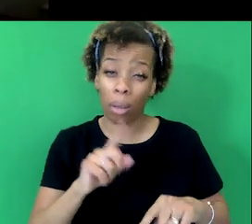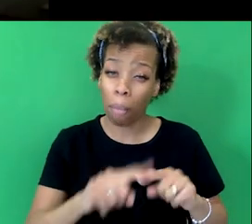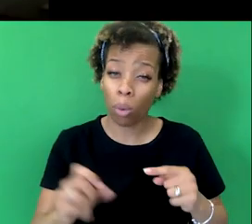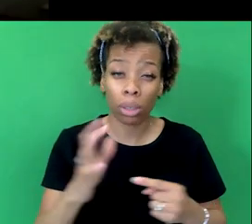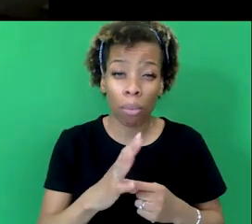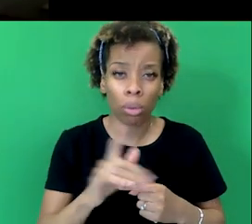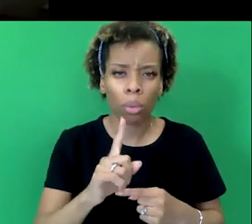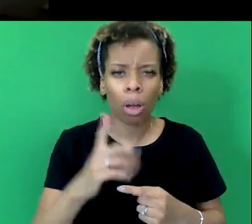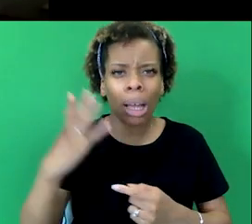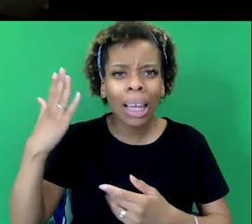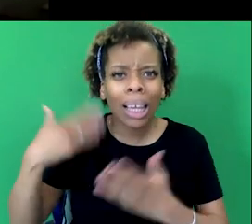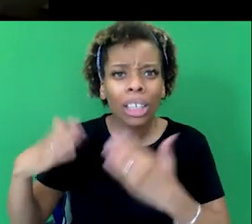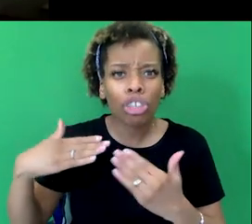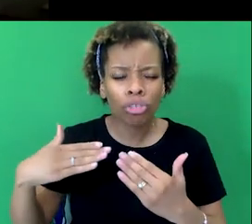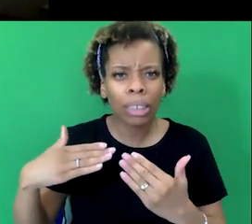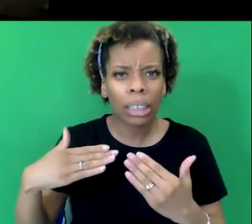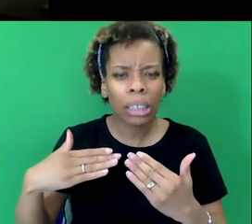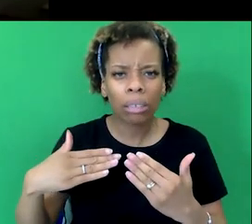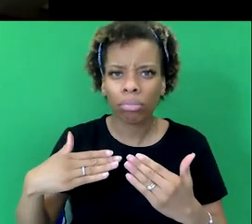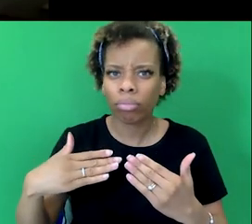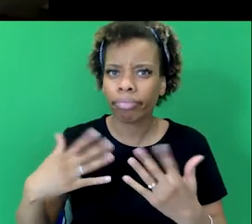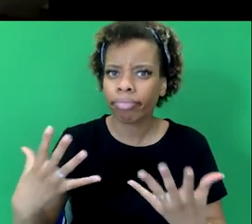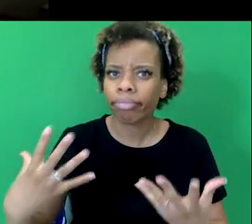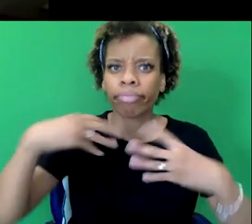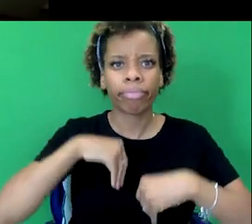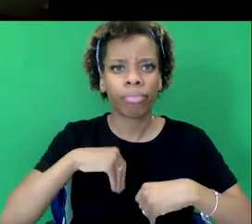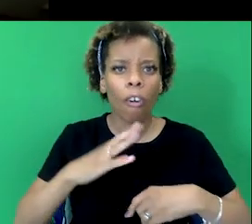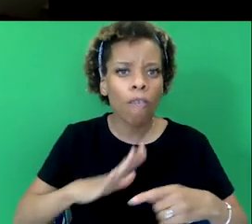accessible. You know, I have no qualifications.